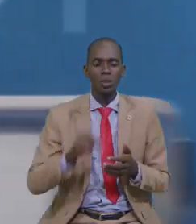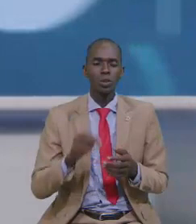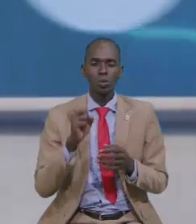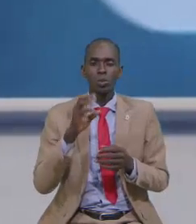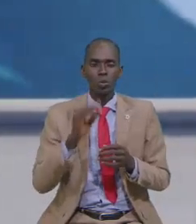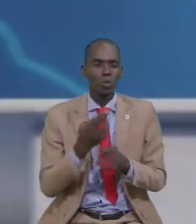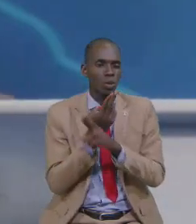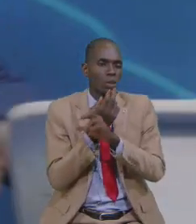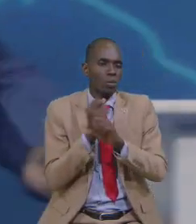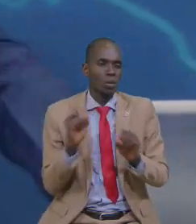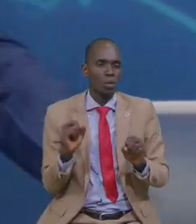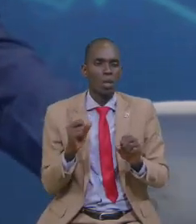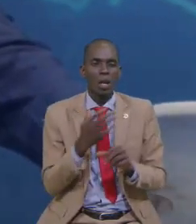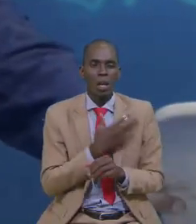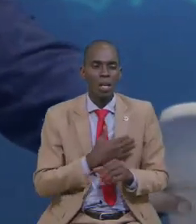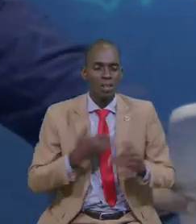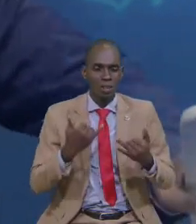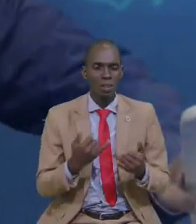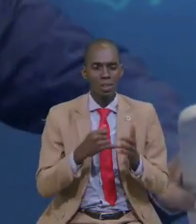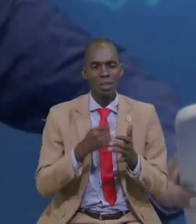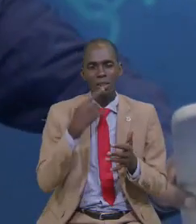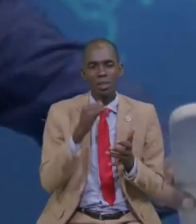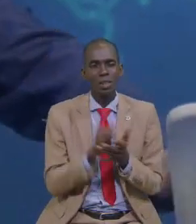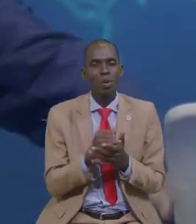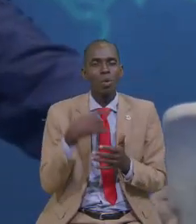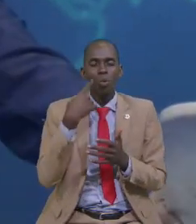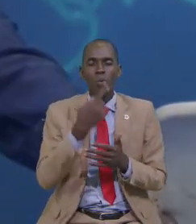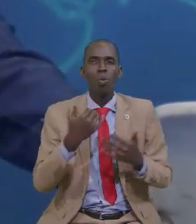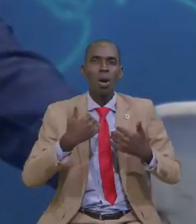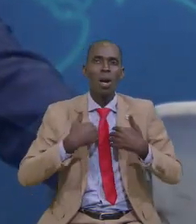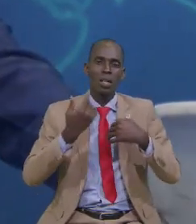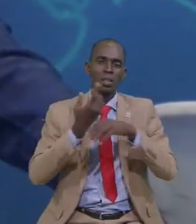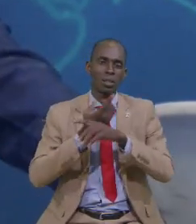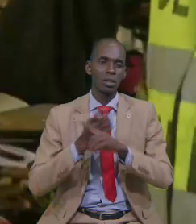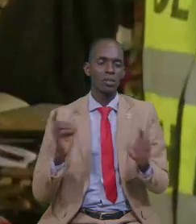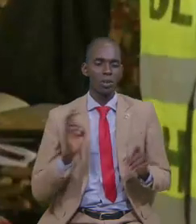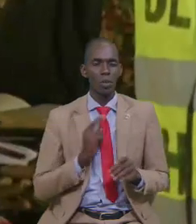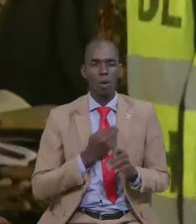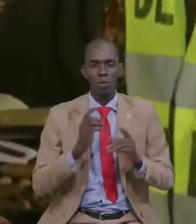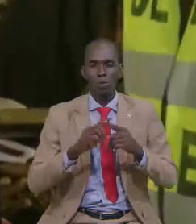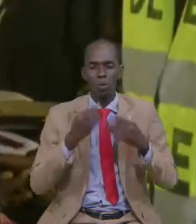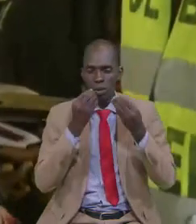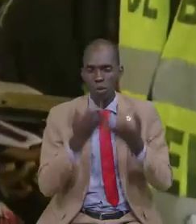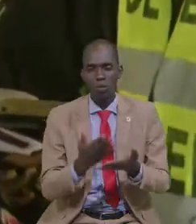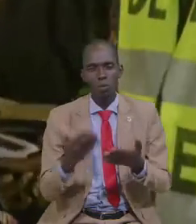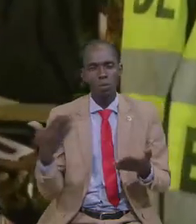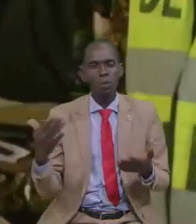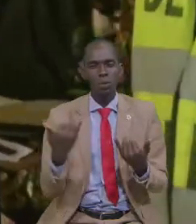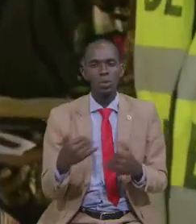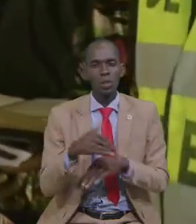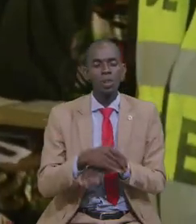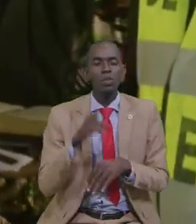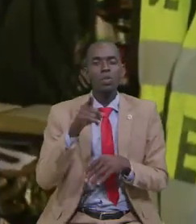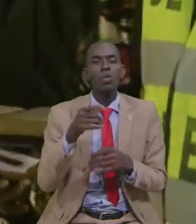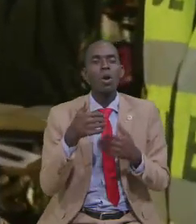has delivered us. I just came to give you information tonight. You have deliverance. And when you know, I